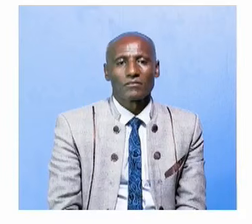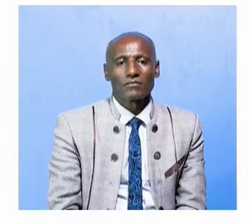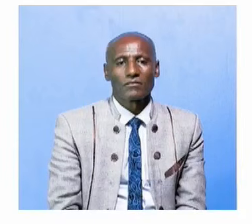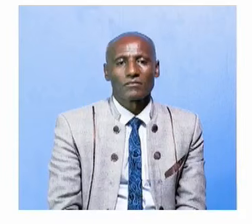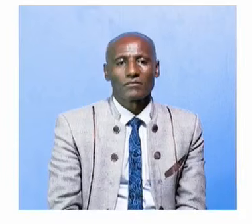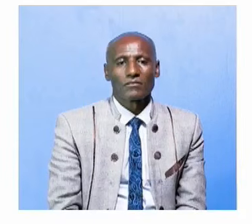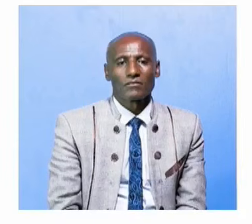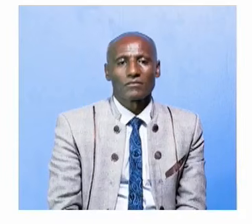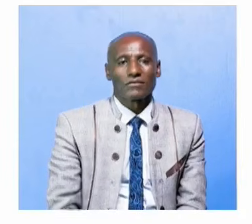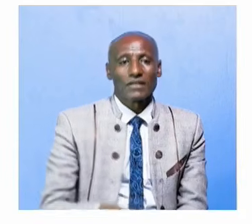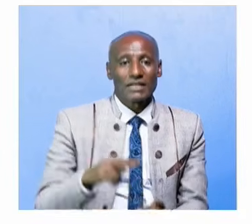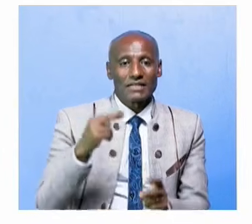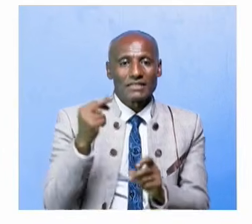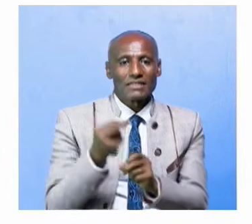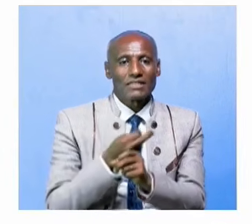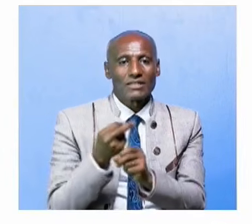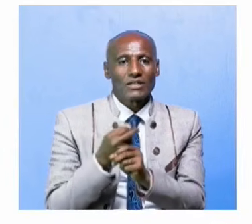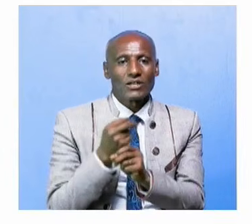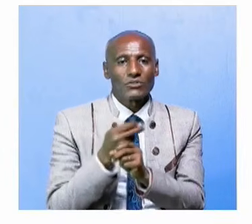Its natural